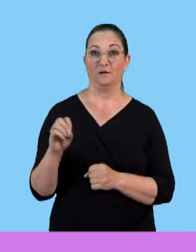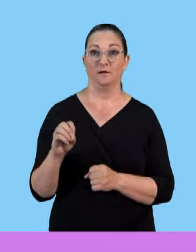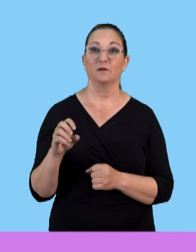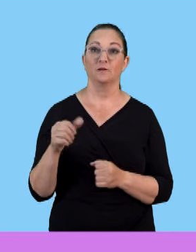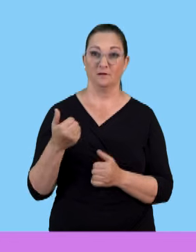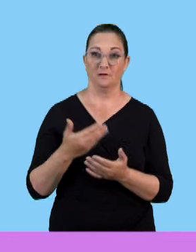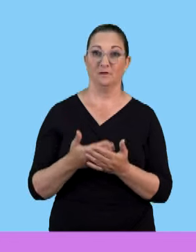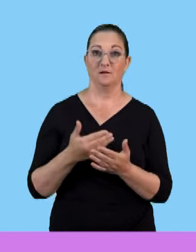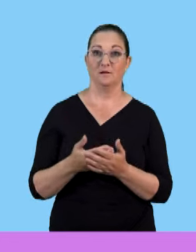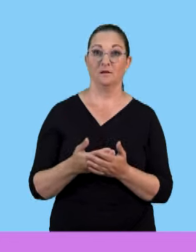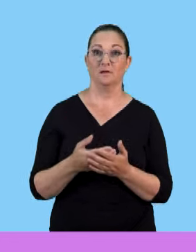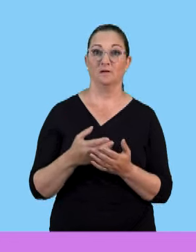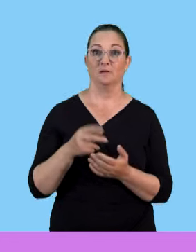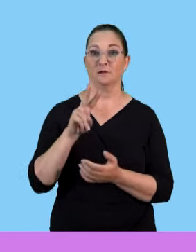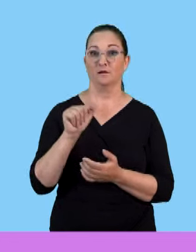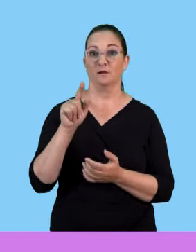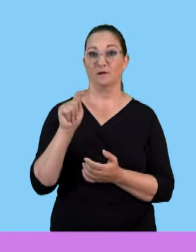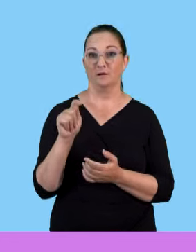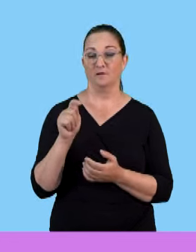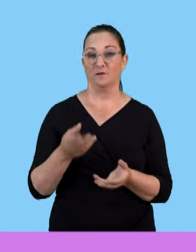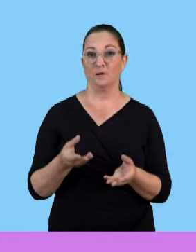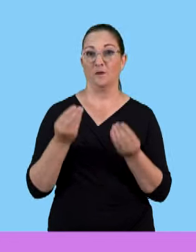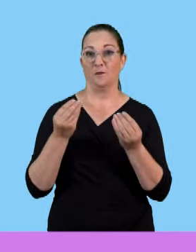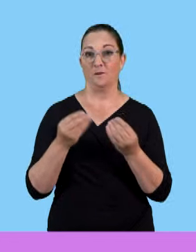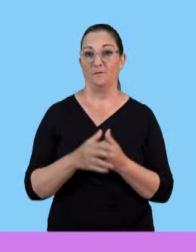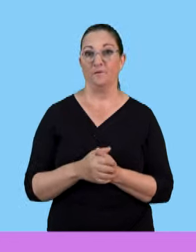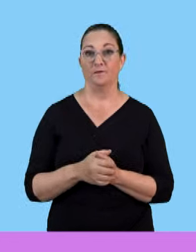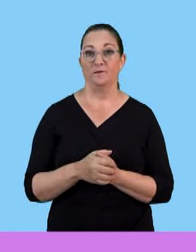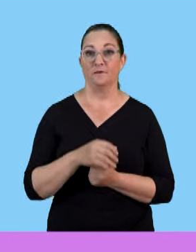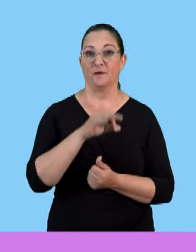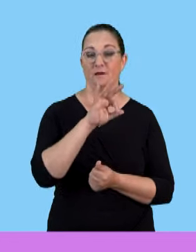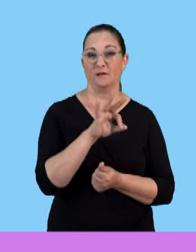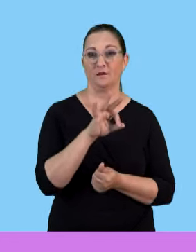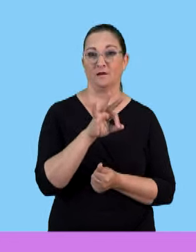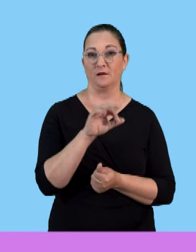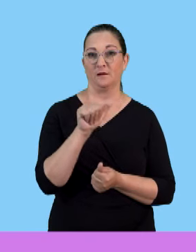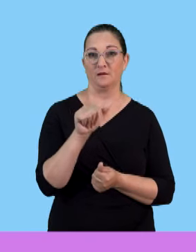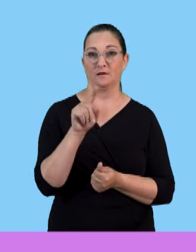115 over 100 to find your VAT inclusive amount. So this will give you